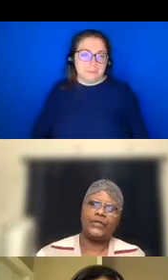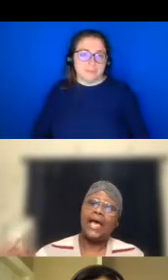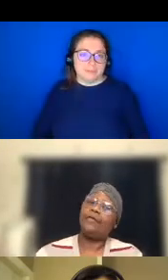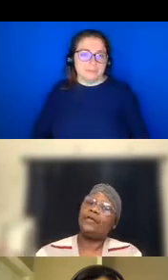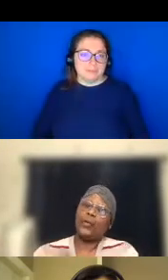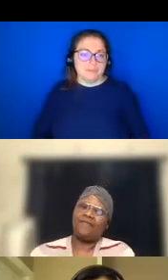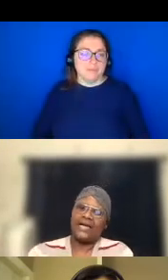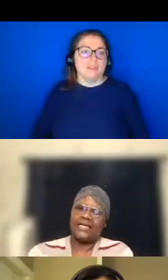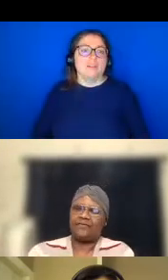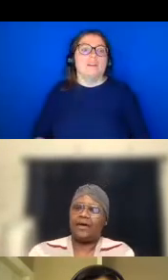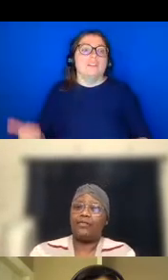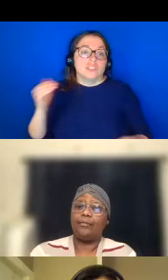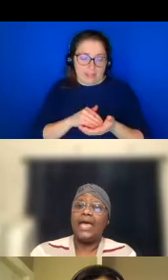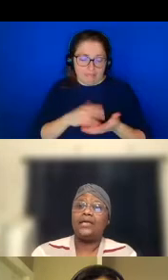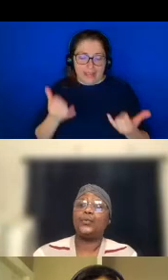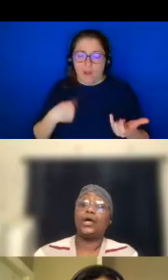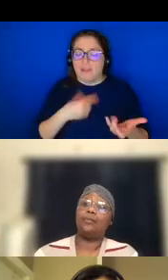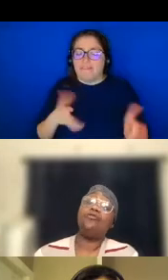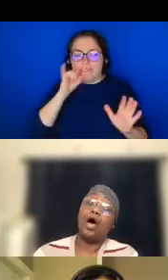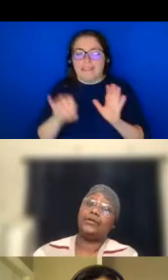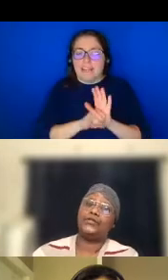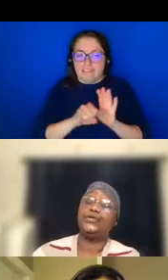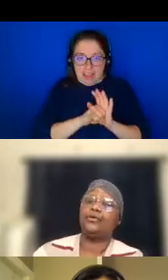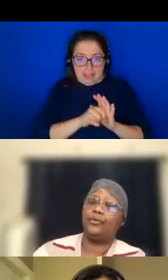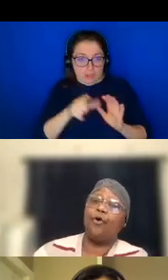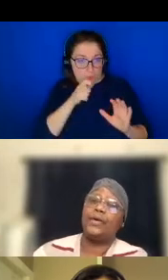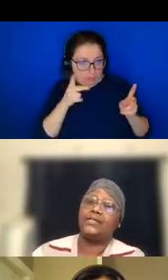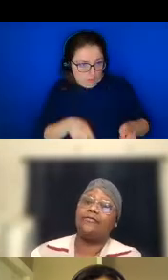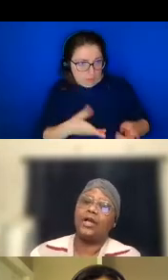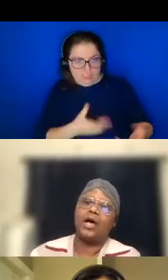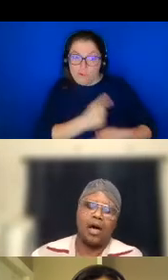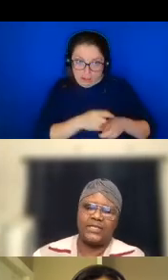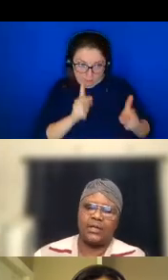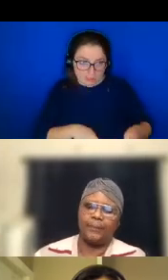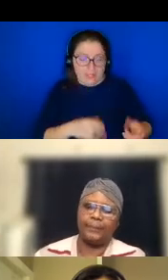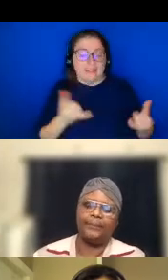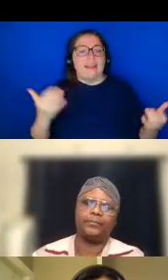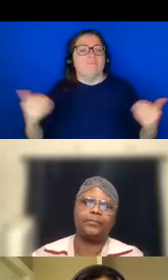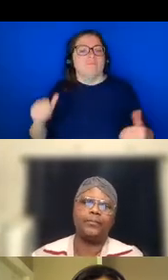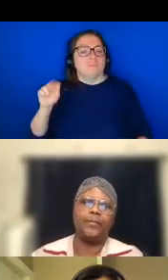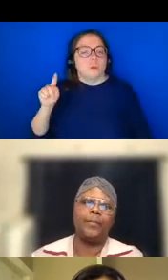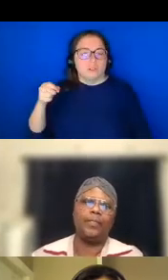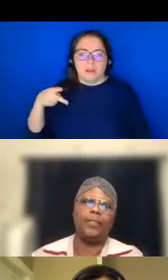So now that we've identified the remains, we're going to move on to the performance of an autopsy.